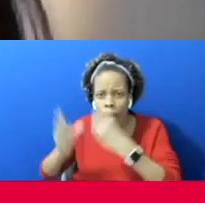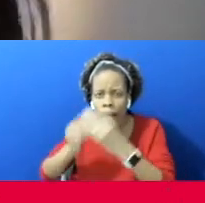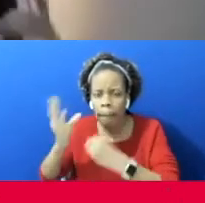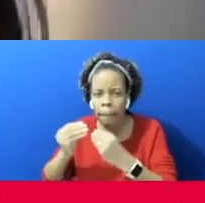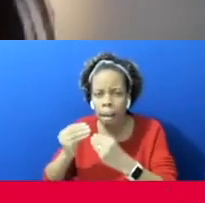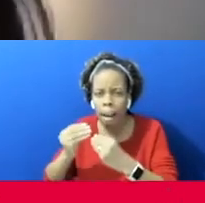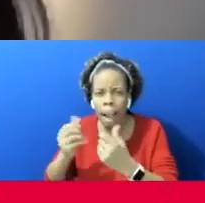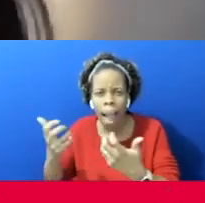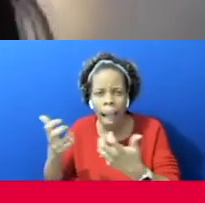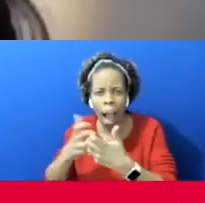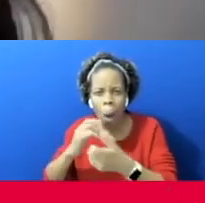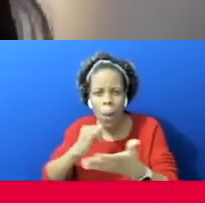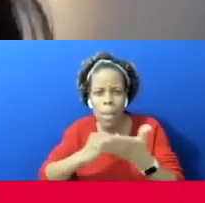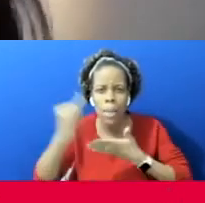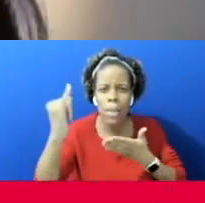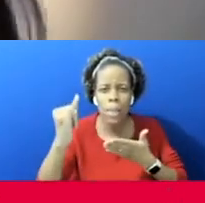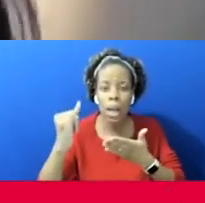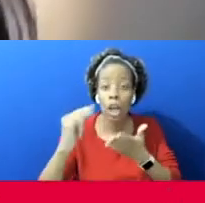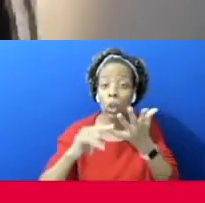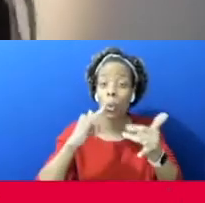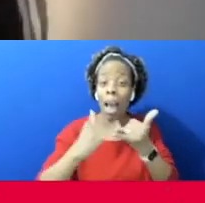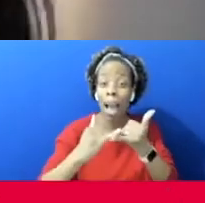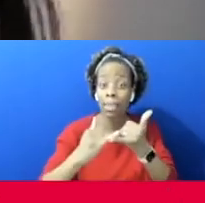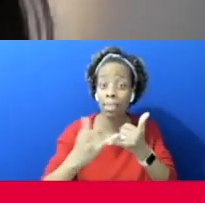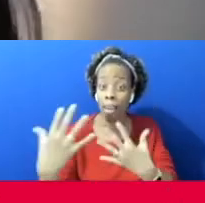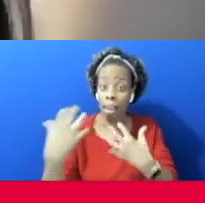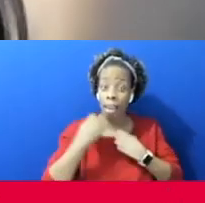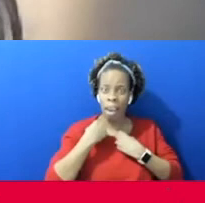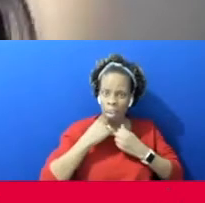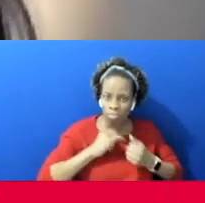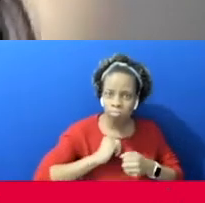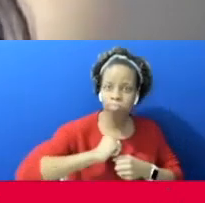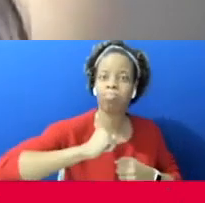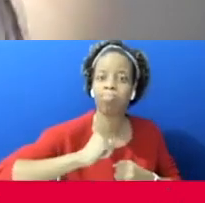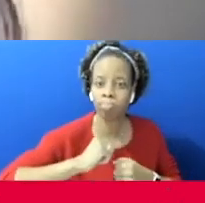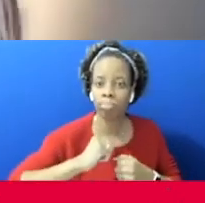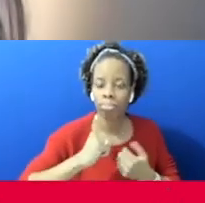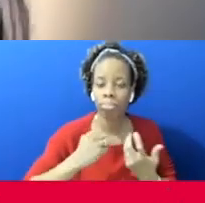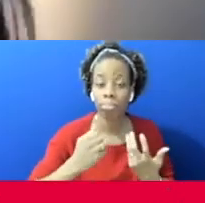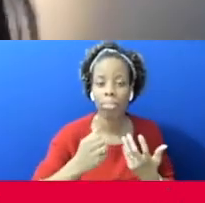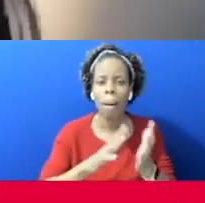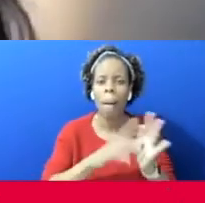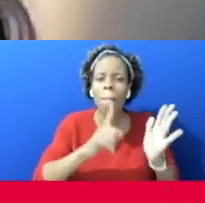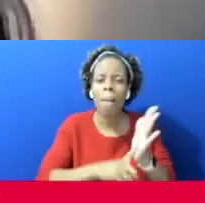how to beat sort of like the enemy, the empire, US empire at their own game. And I think what Mel was saying, something about